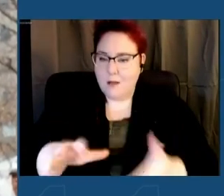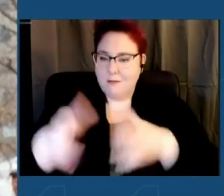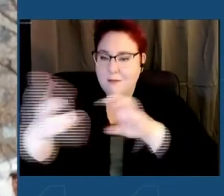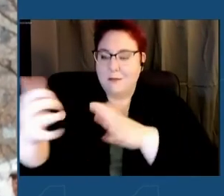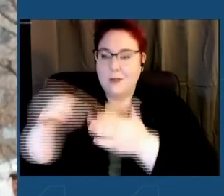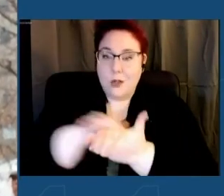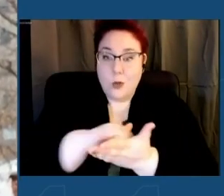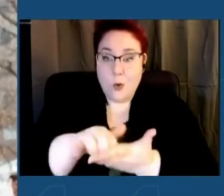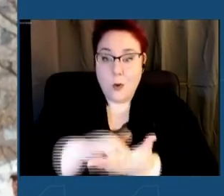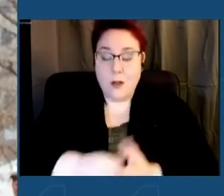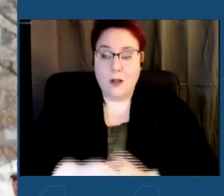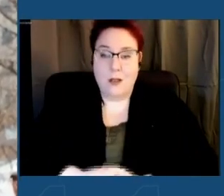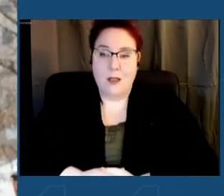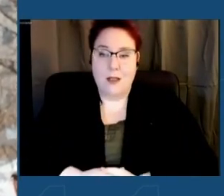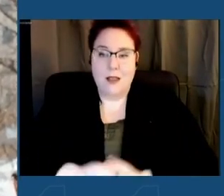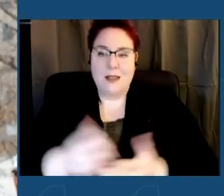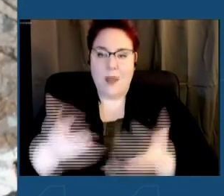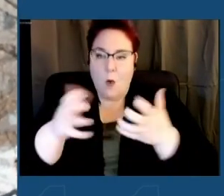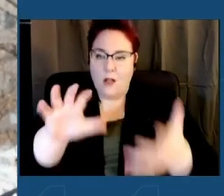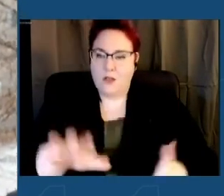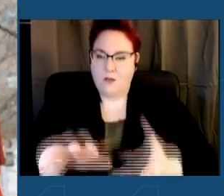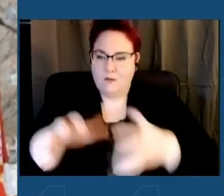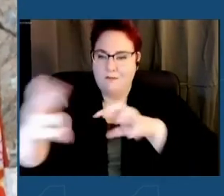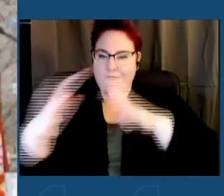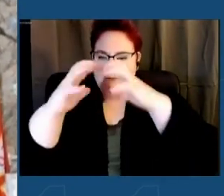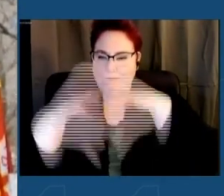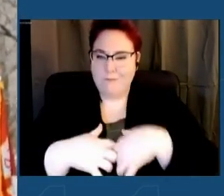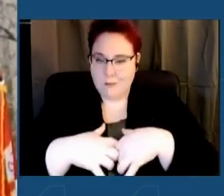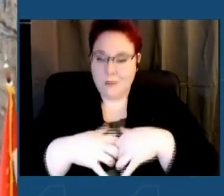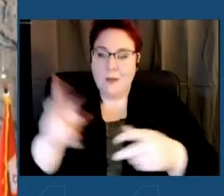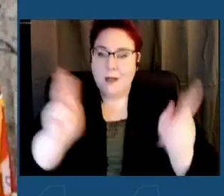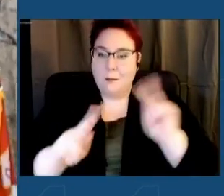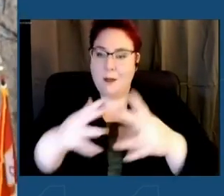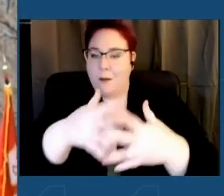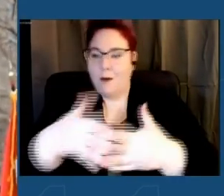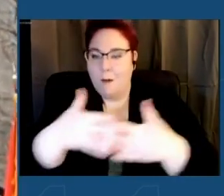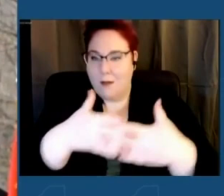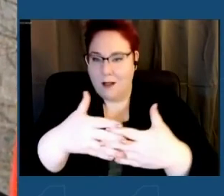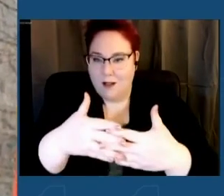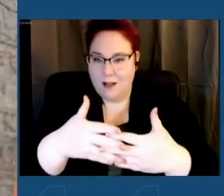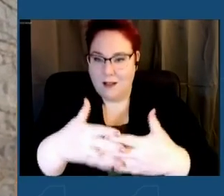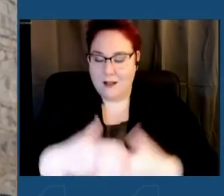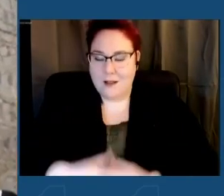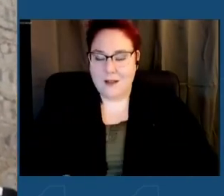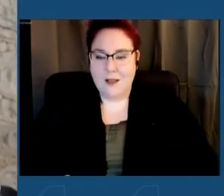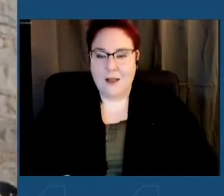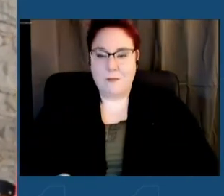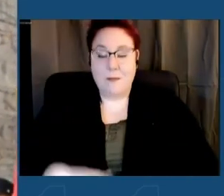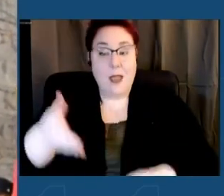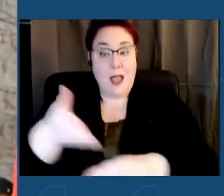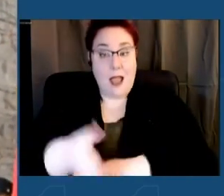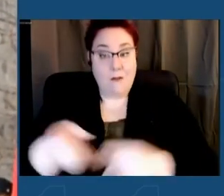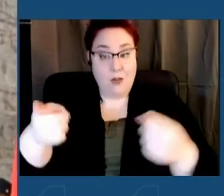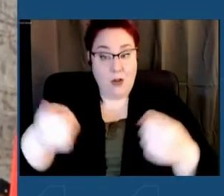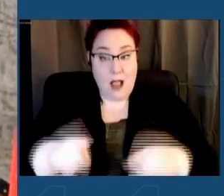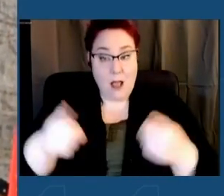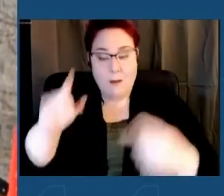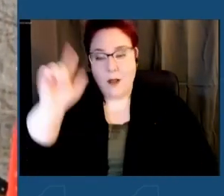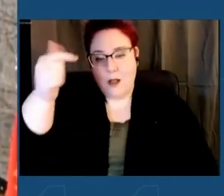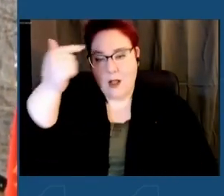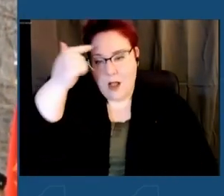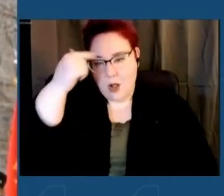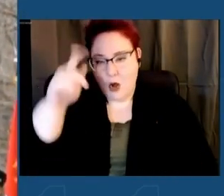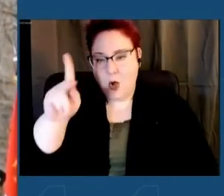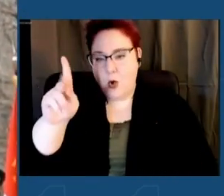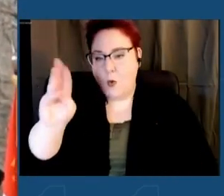after the American people. And soon after that event, Governor Cuomo, my